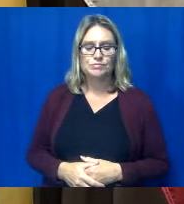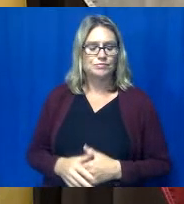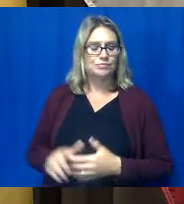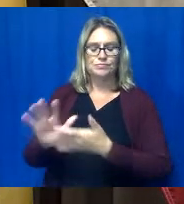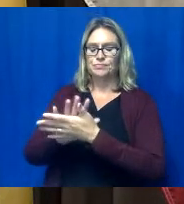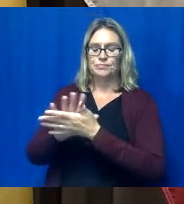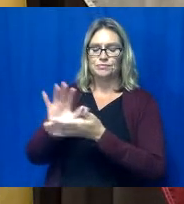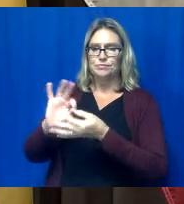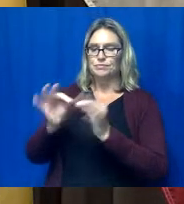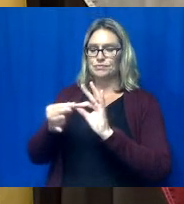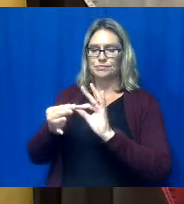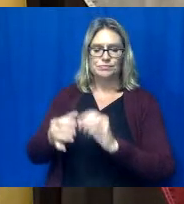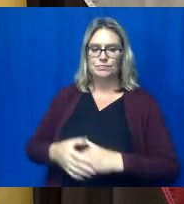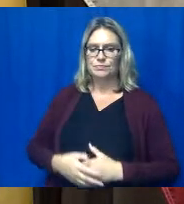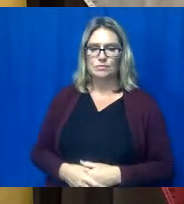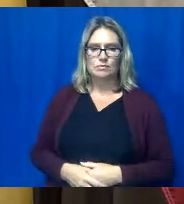the